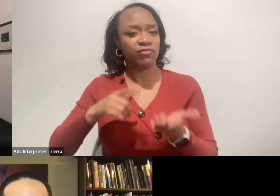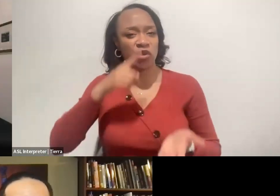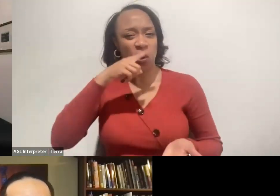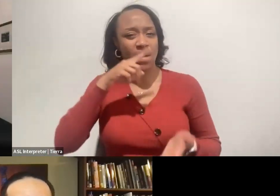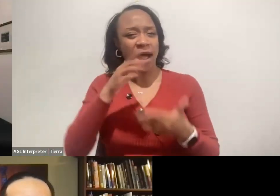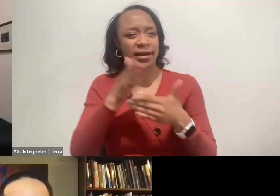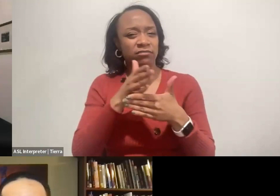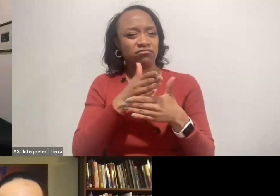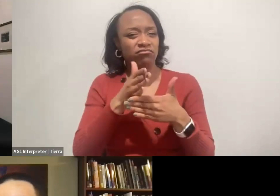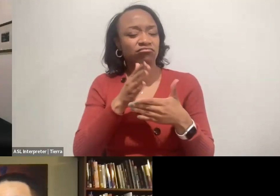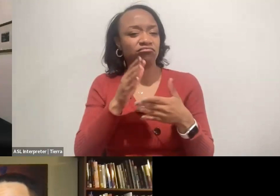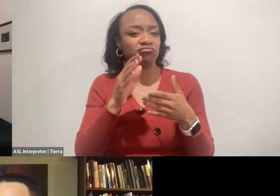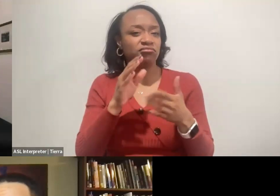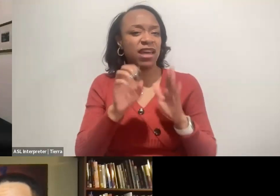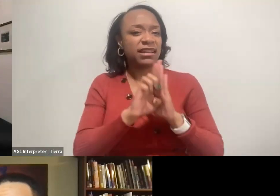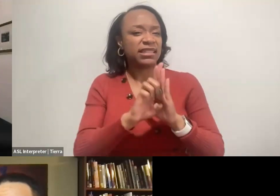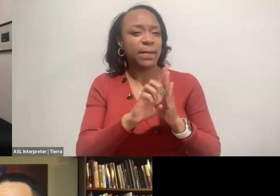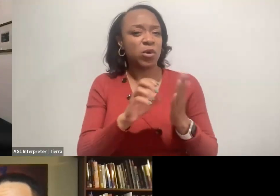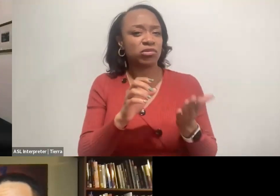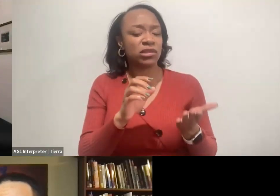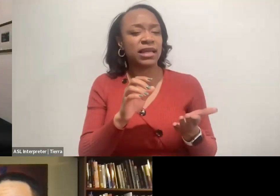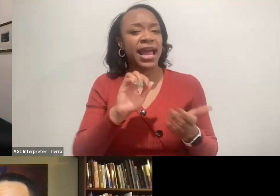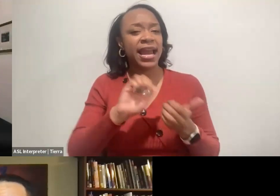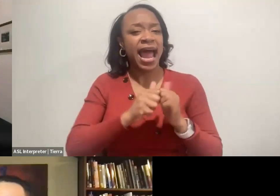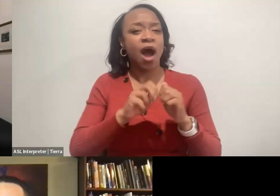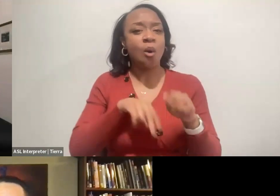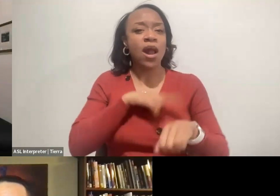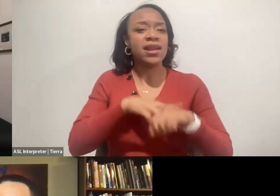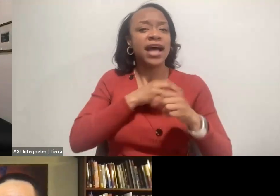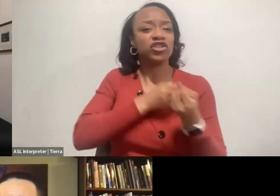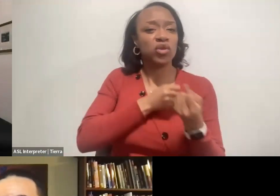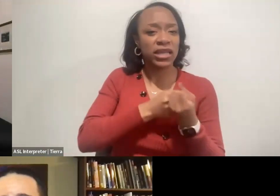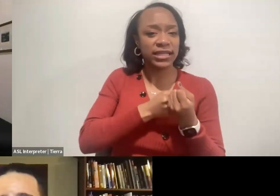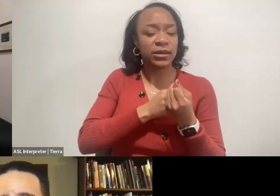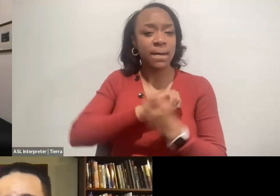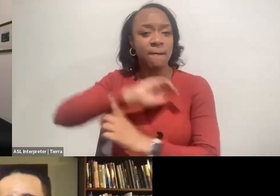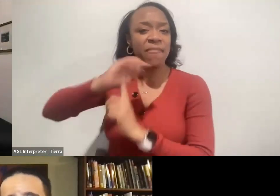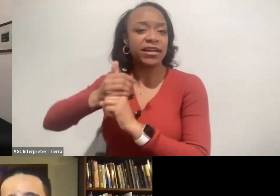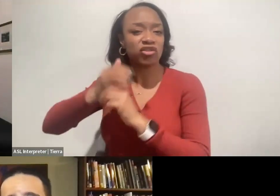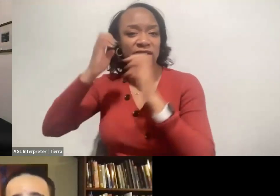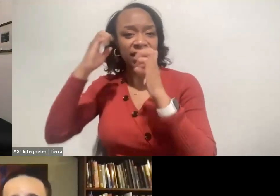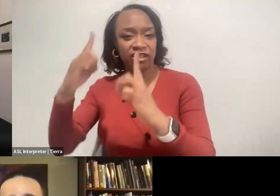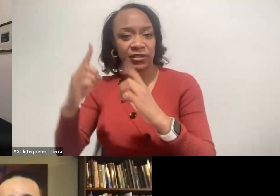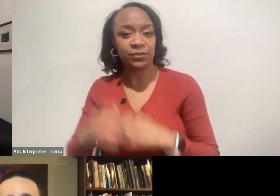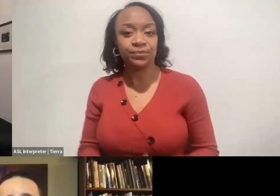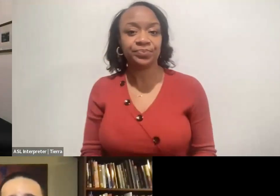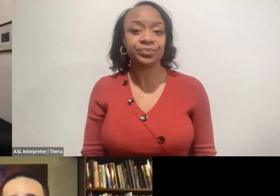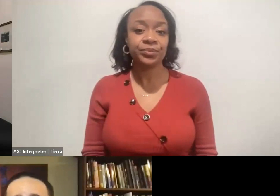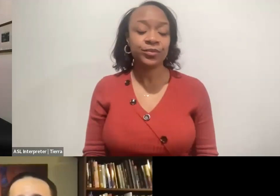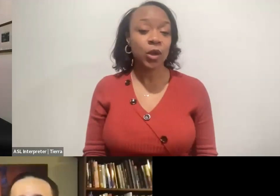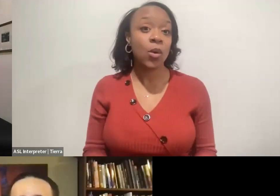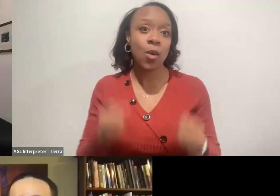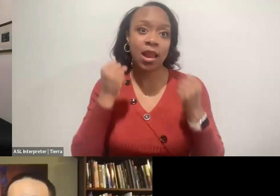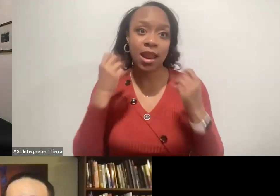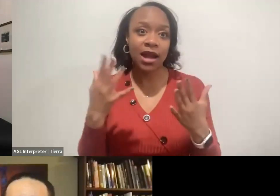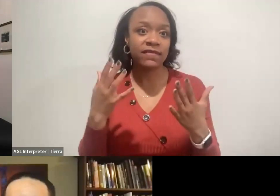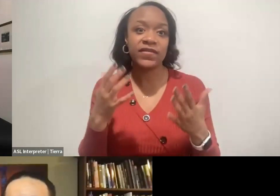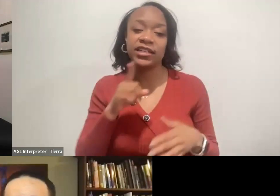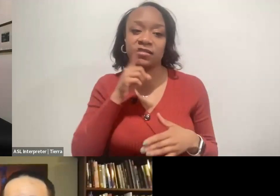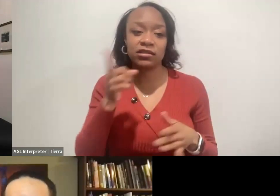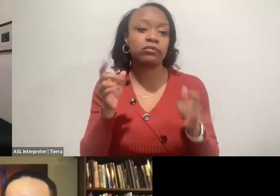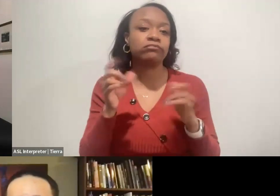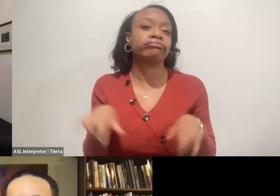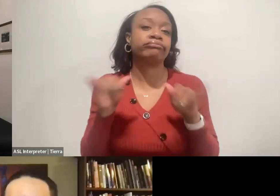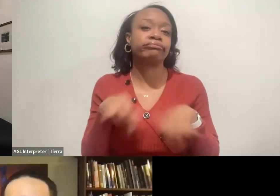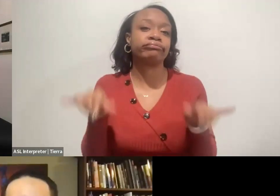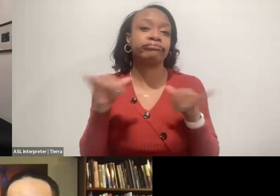that nationalism also masquerades as education? Well, a lot of it is so routine, we don't really give it a